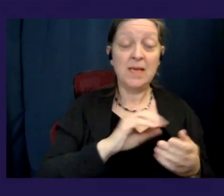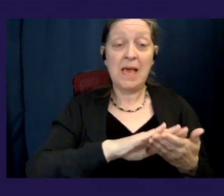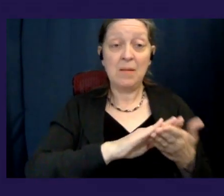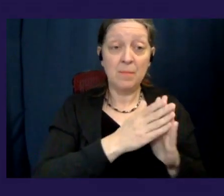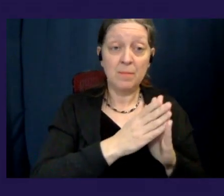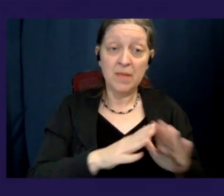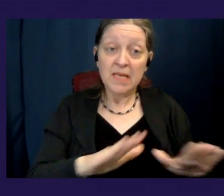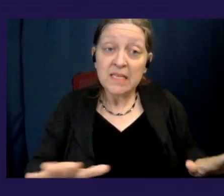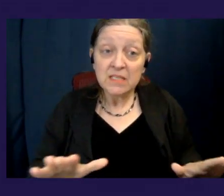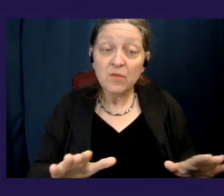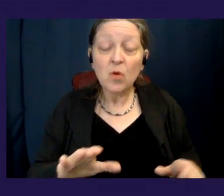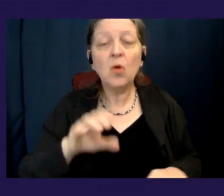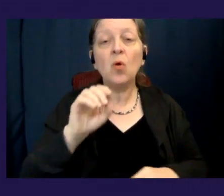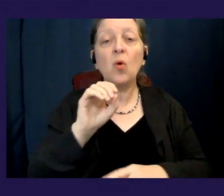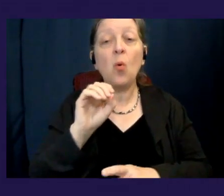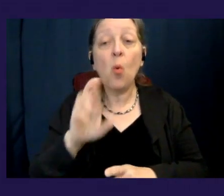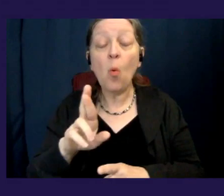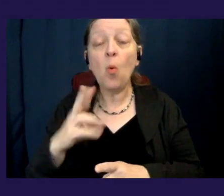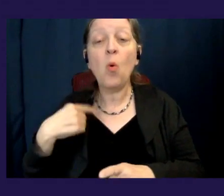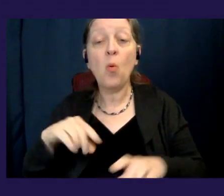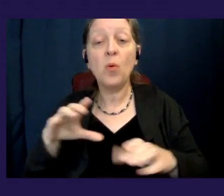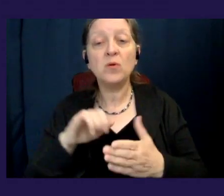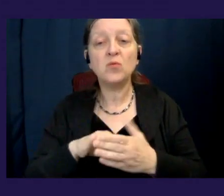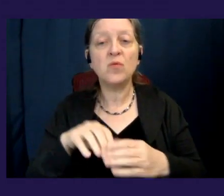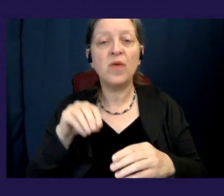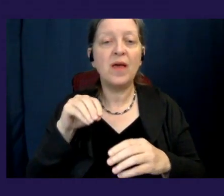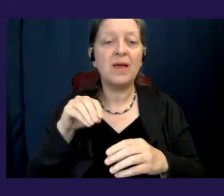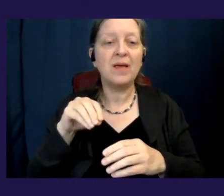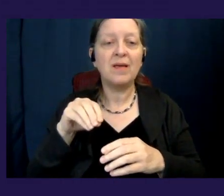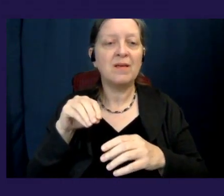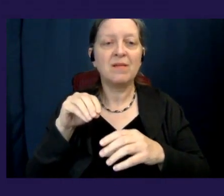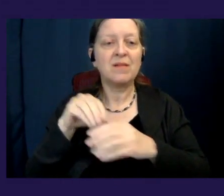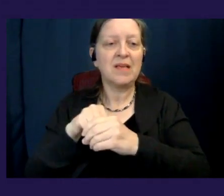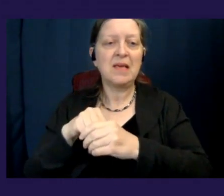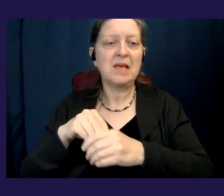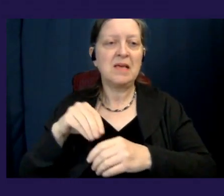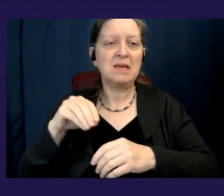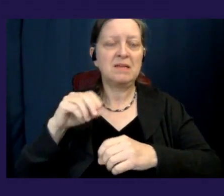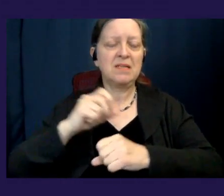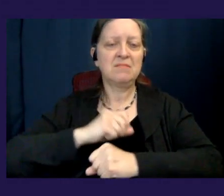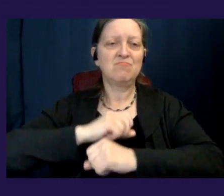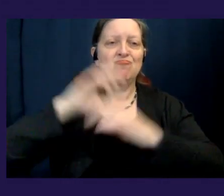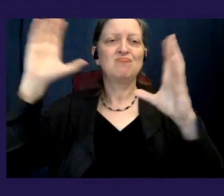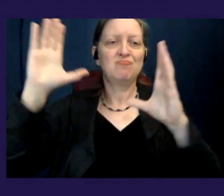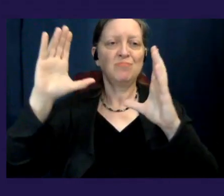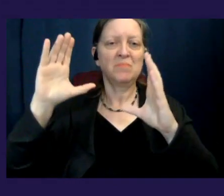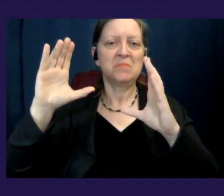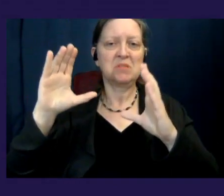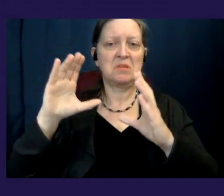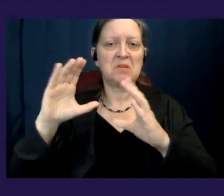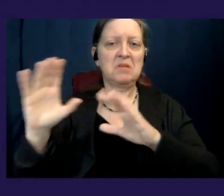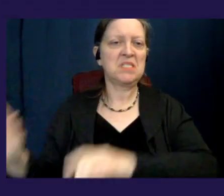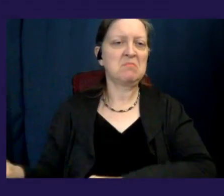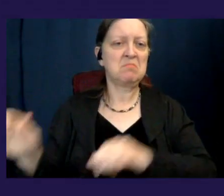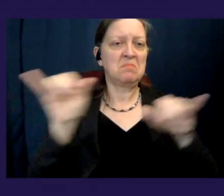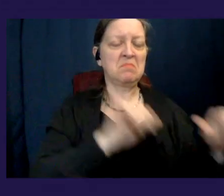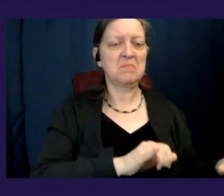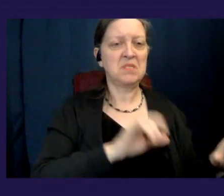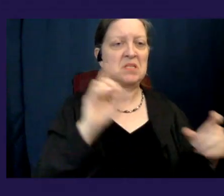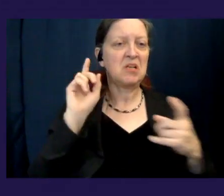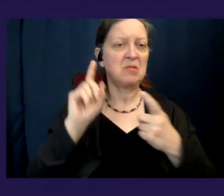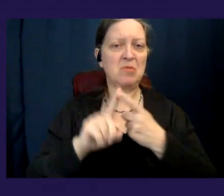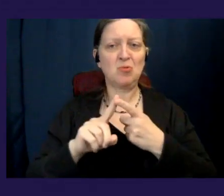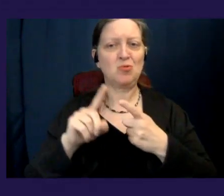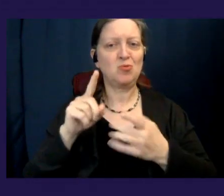so in scenes akin to the horror that followed the proliferation of the printing press and